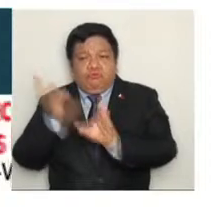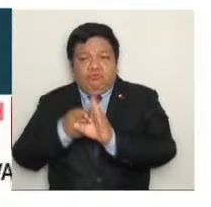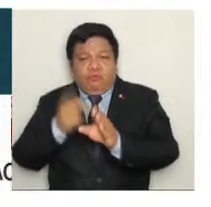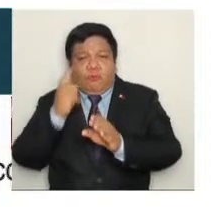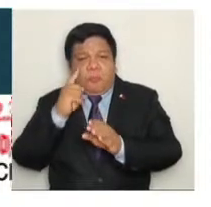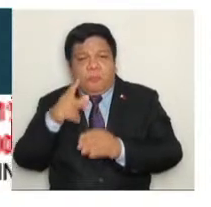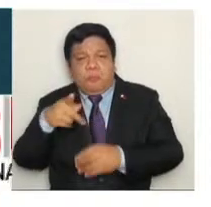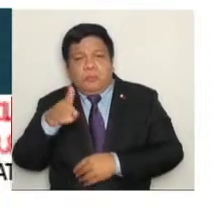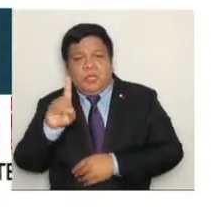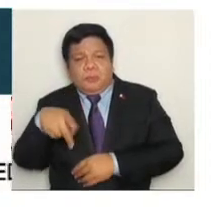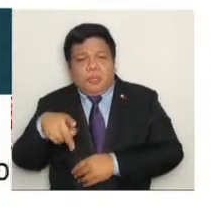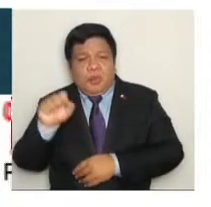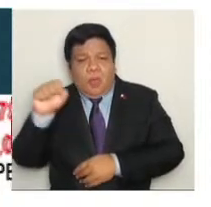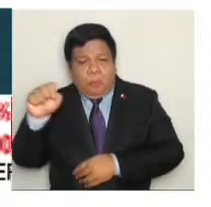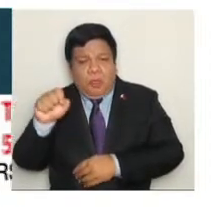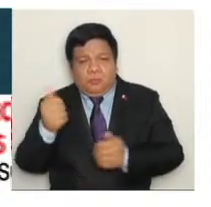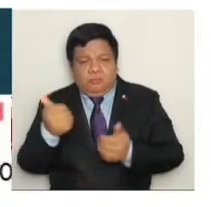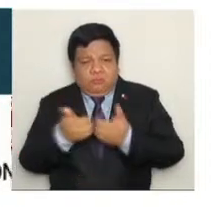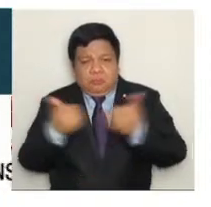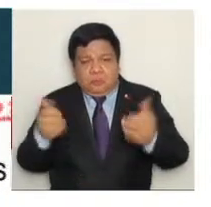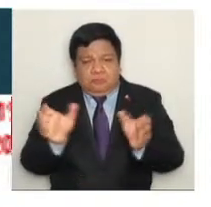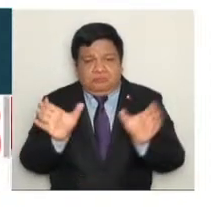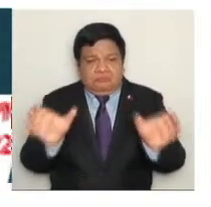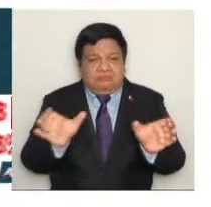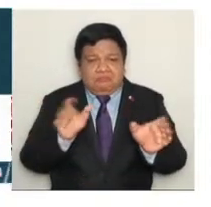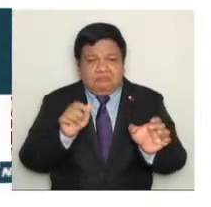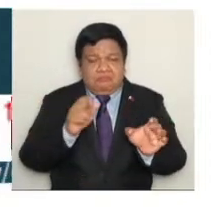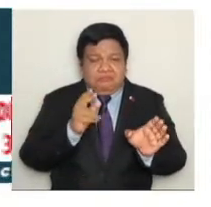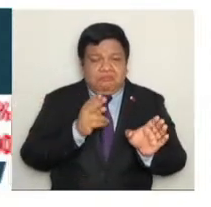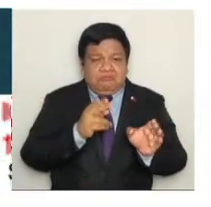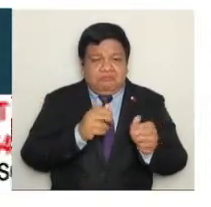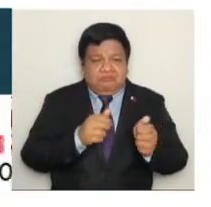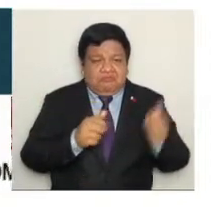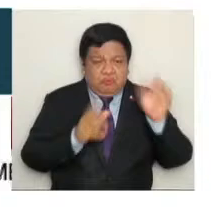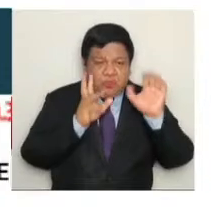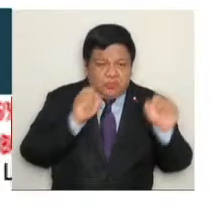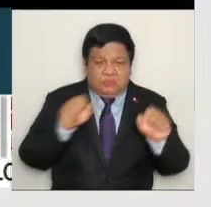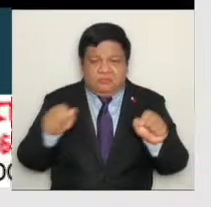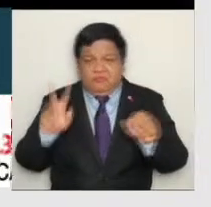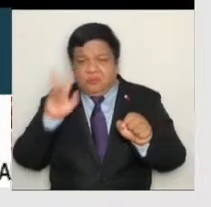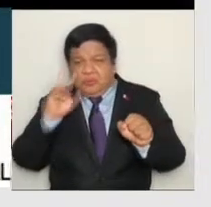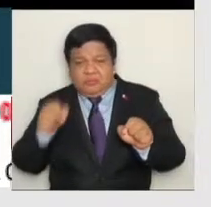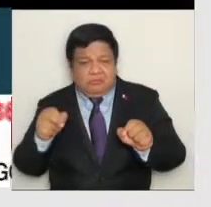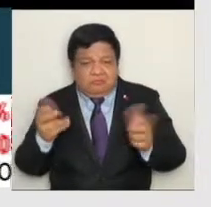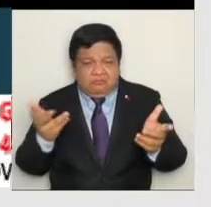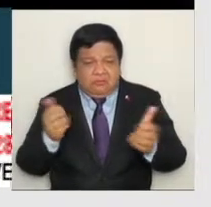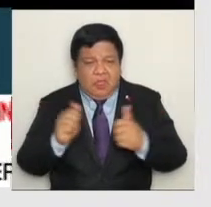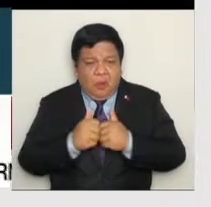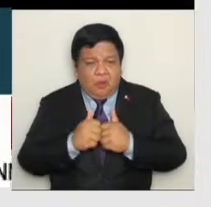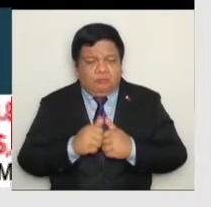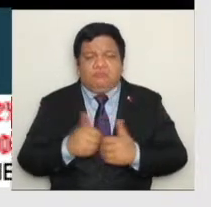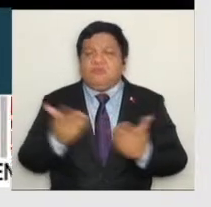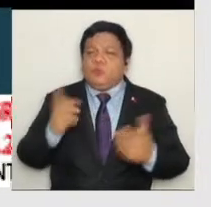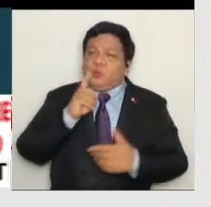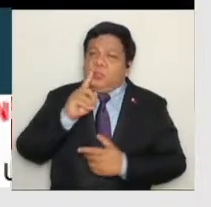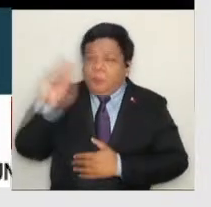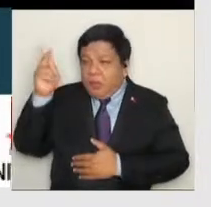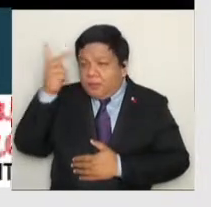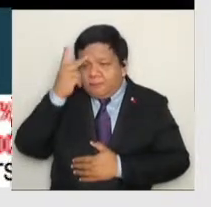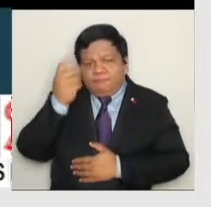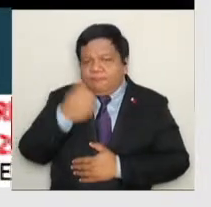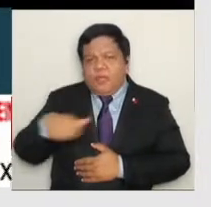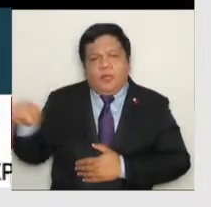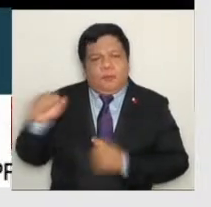but they'll run separately? In politics, anything is possible and nothing is impossible.